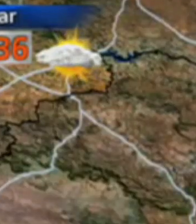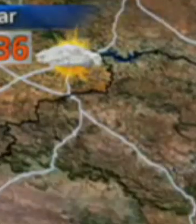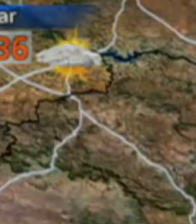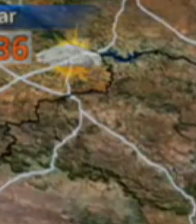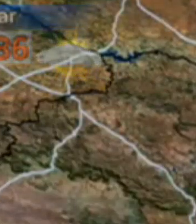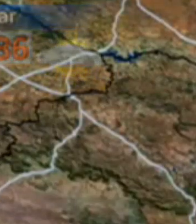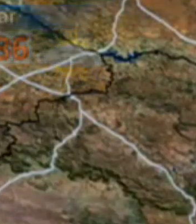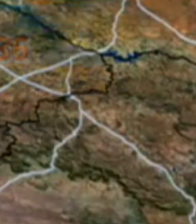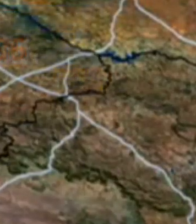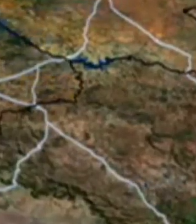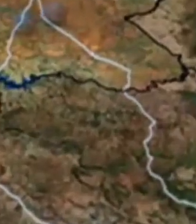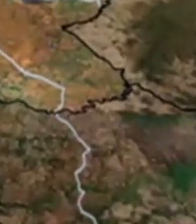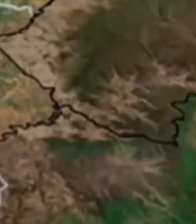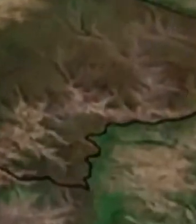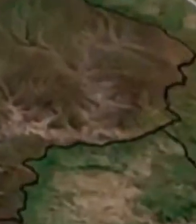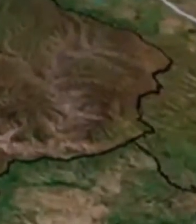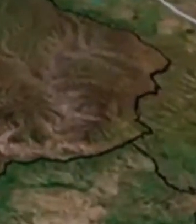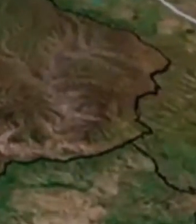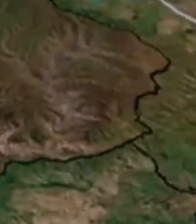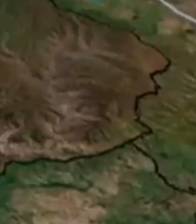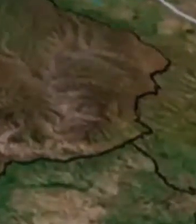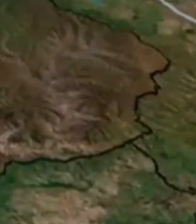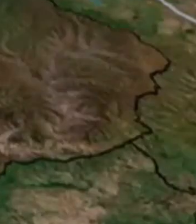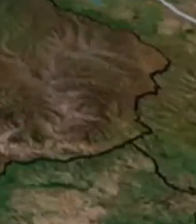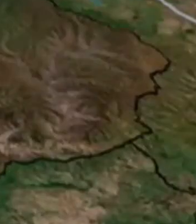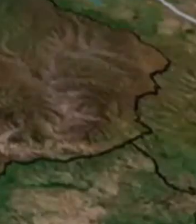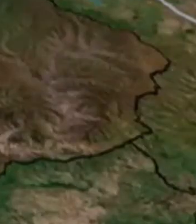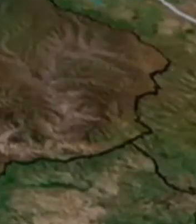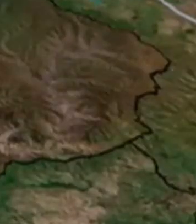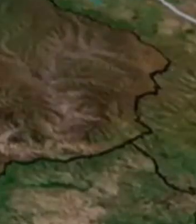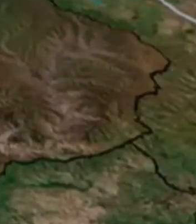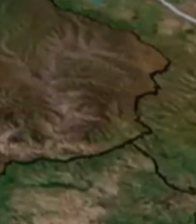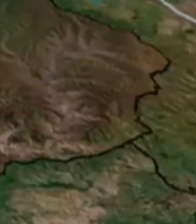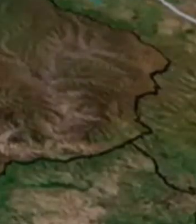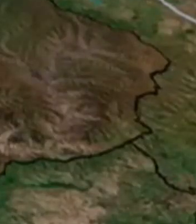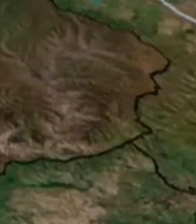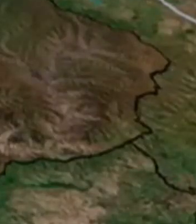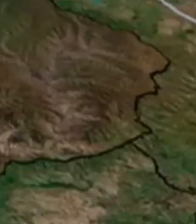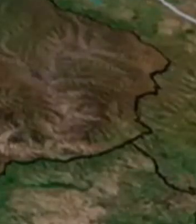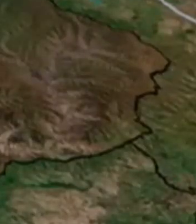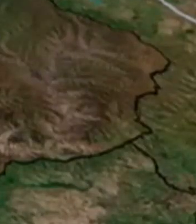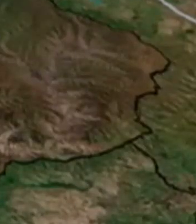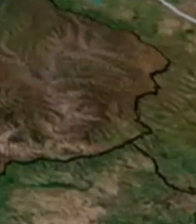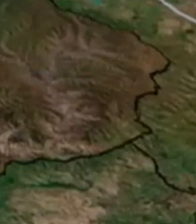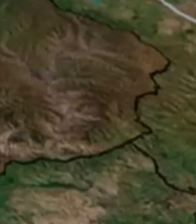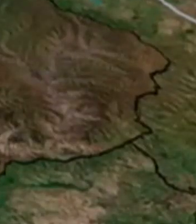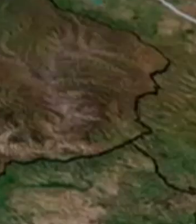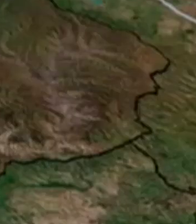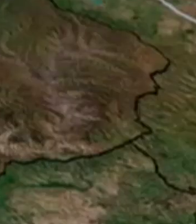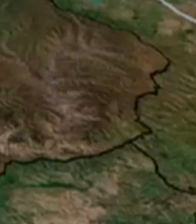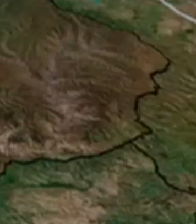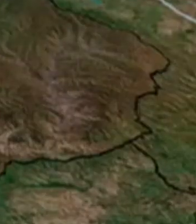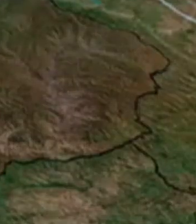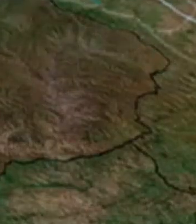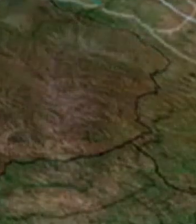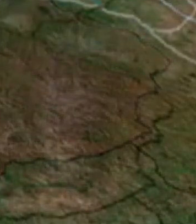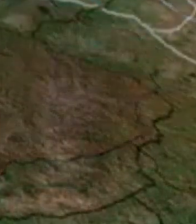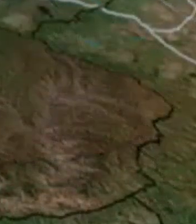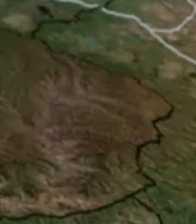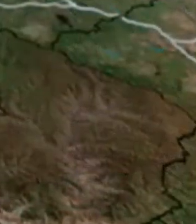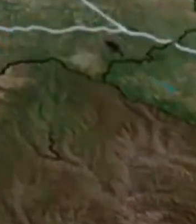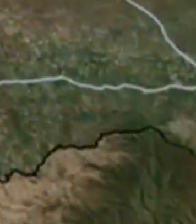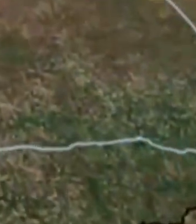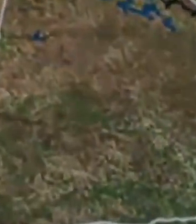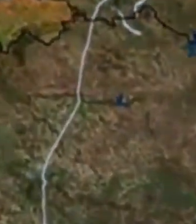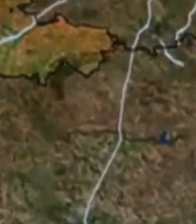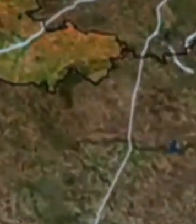fa Kurumane teng le teng go tla nna mogote. Re lebelele Free State Sasolburg tla be ke mo go digrata di le 35, fa Frankfort lona tla be